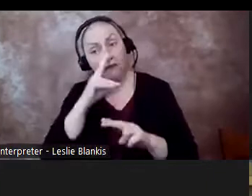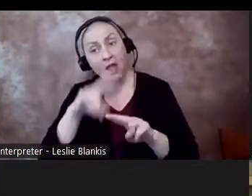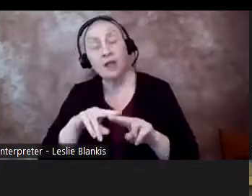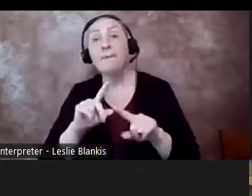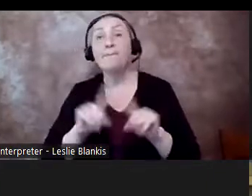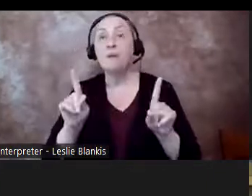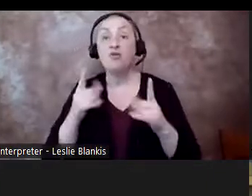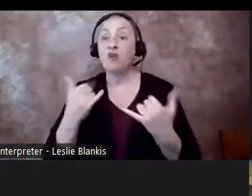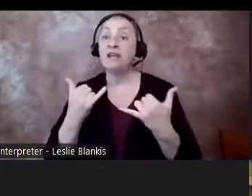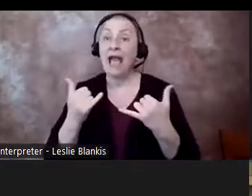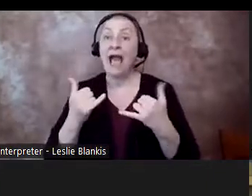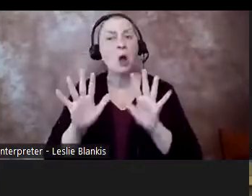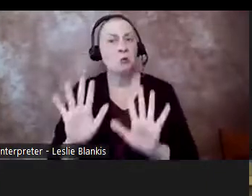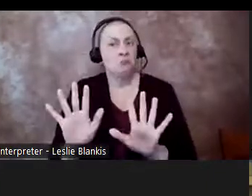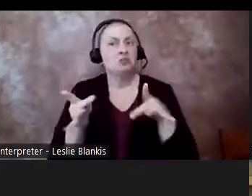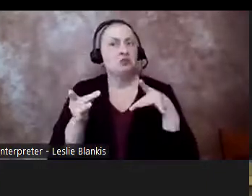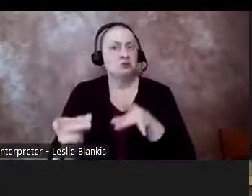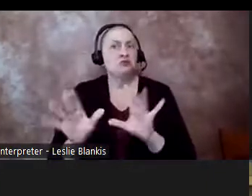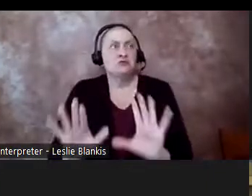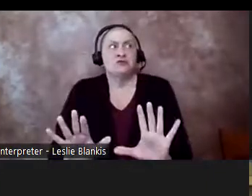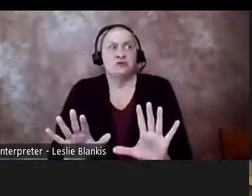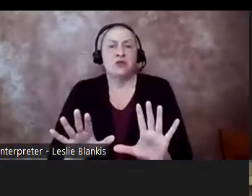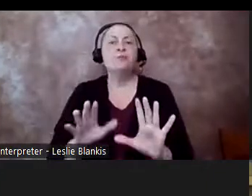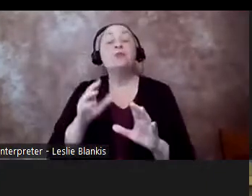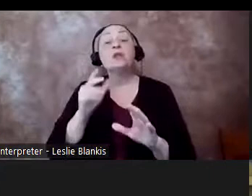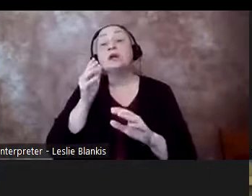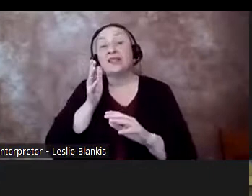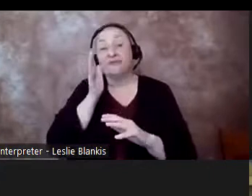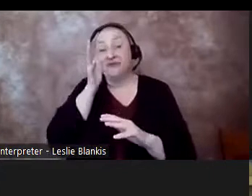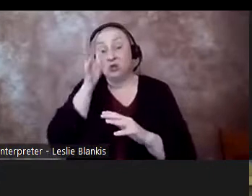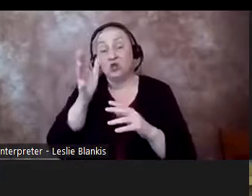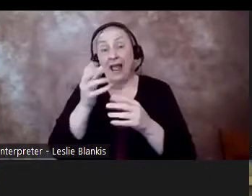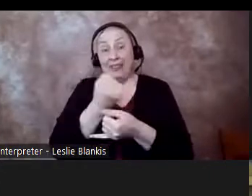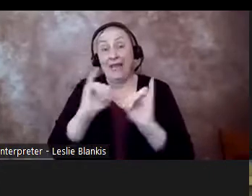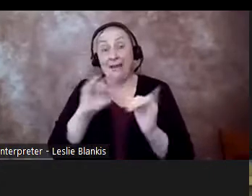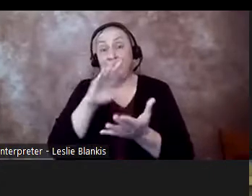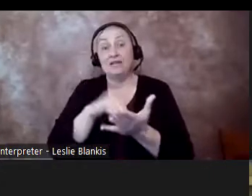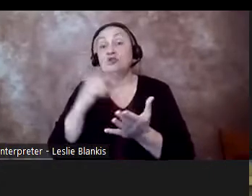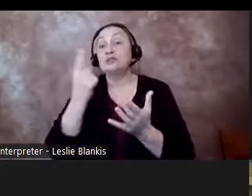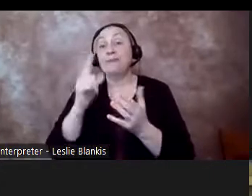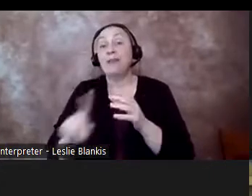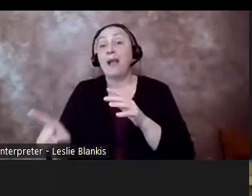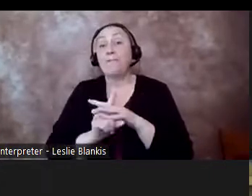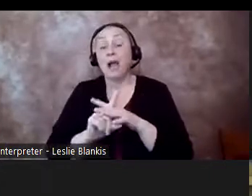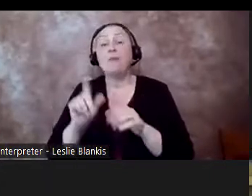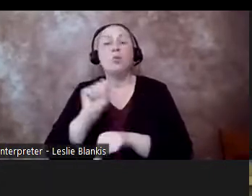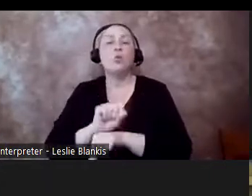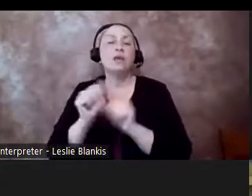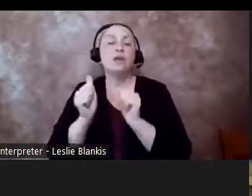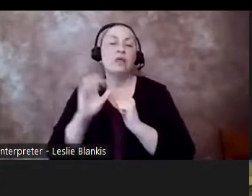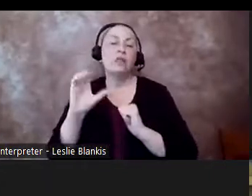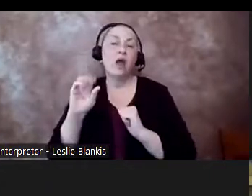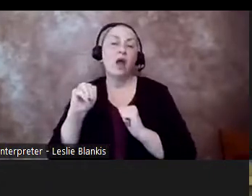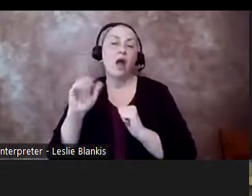smooth sailing. A little thing we have coming up in the future, though, at the Independent Center is we're working with Comcast to